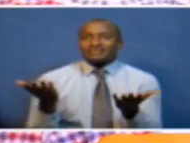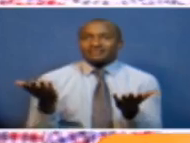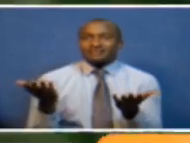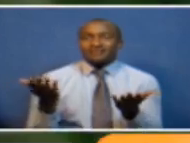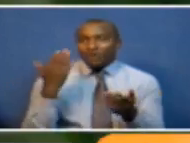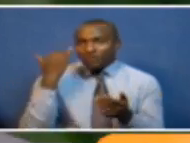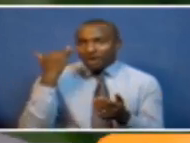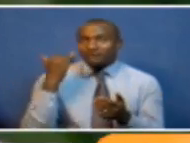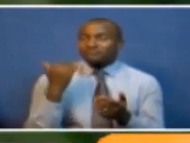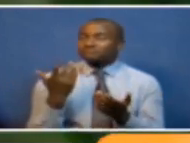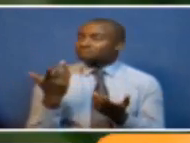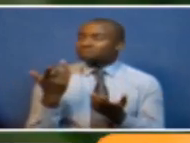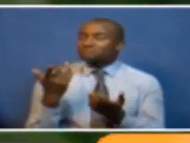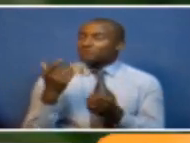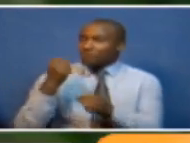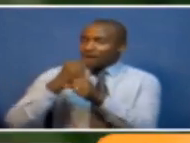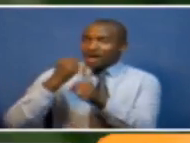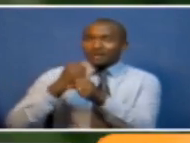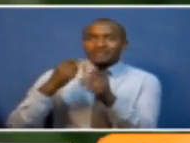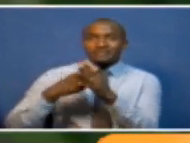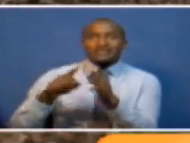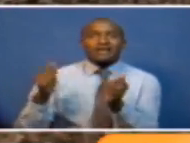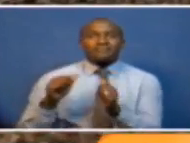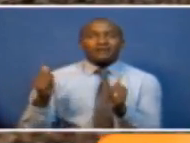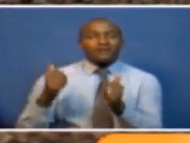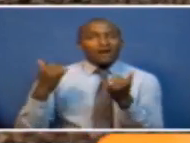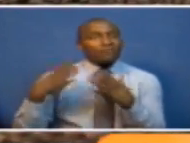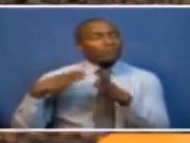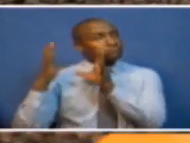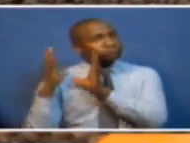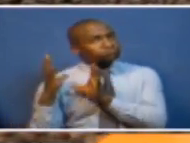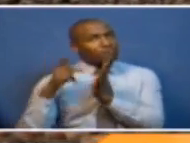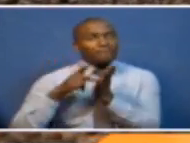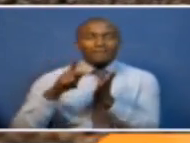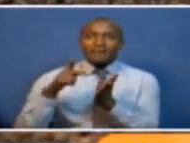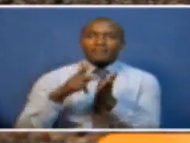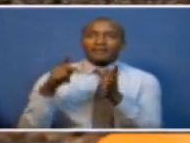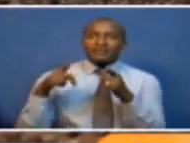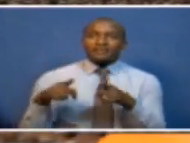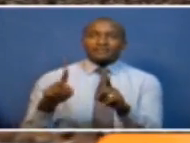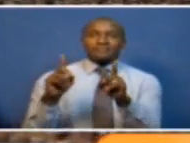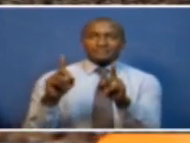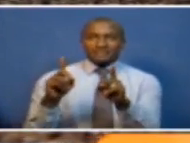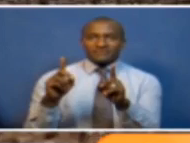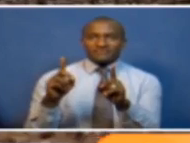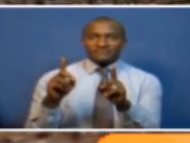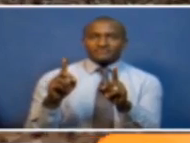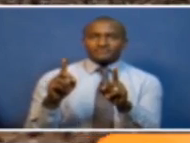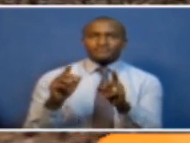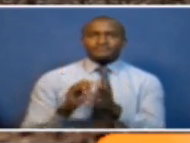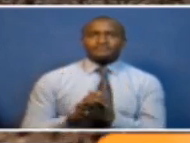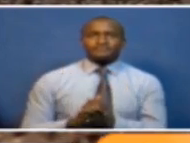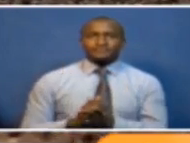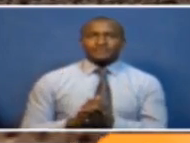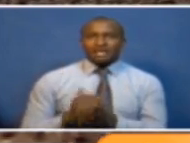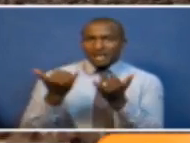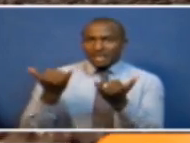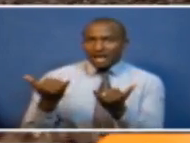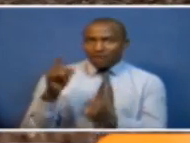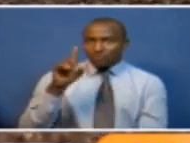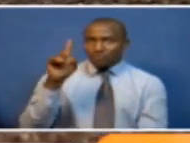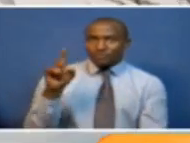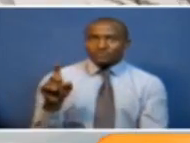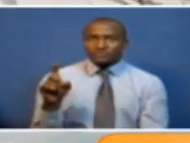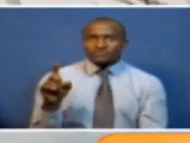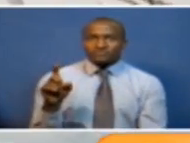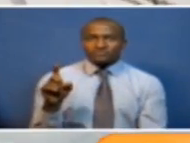pay money that they should never have paid. So it begs the question, is this yet